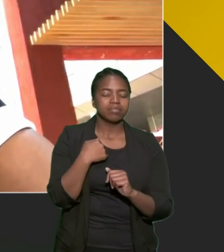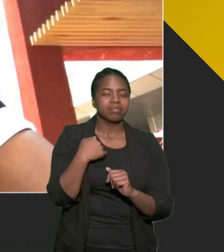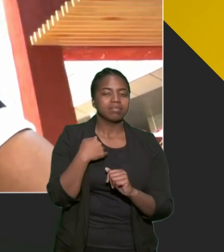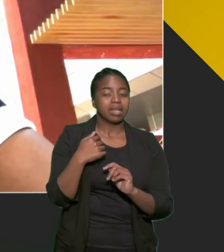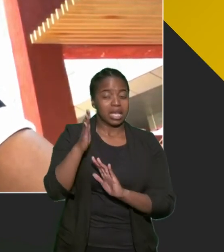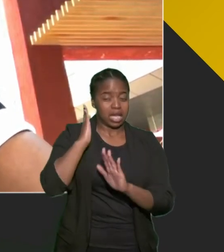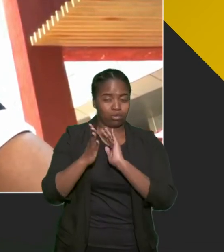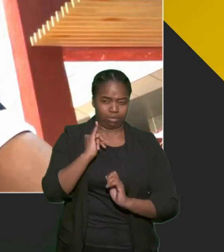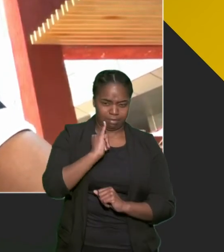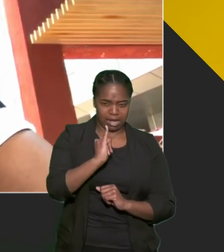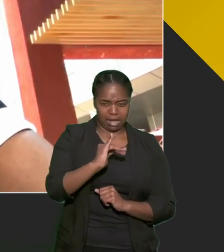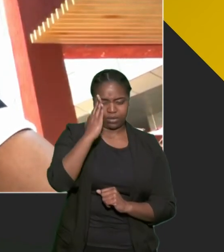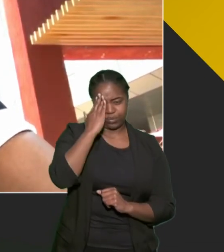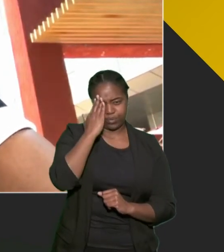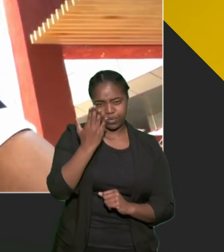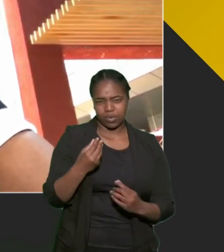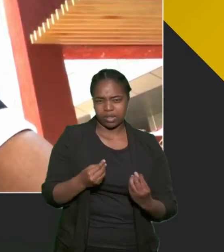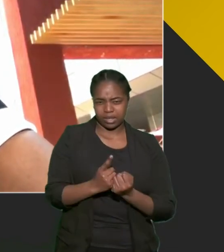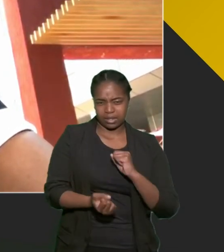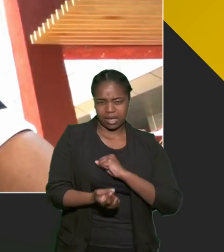I say. Yes.